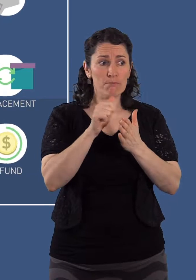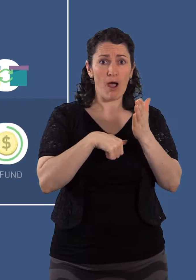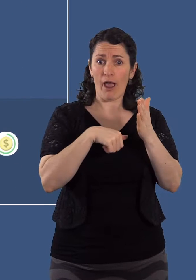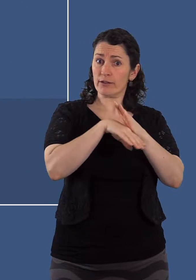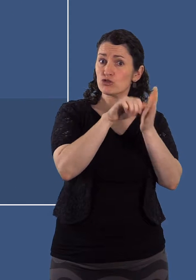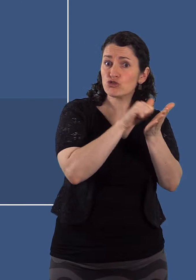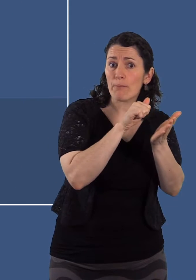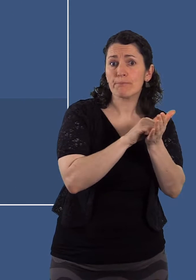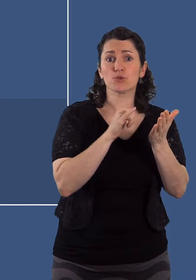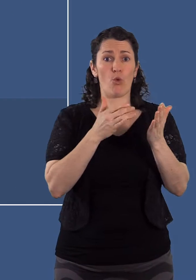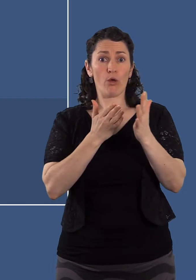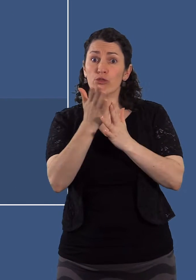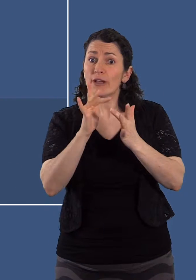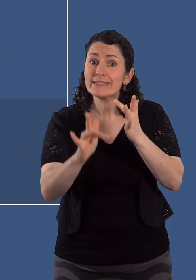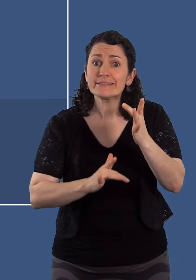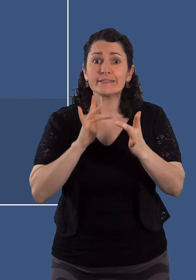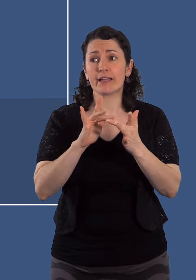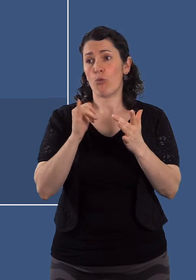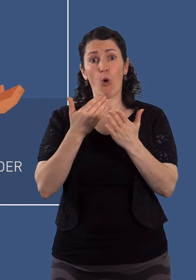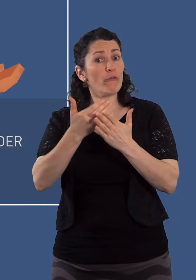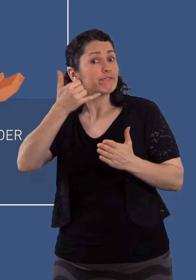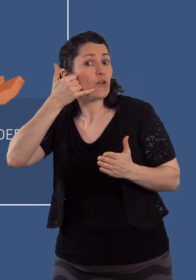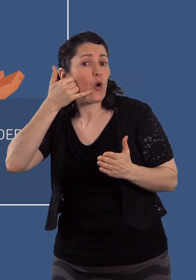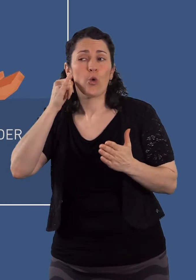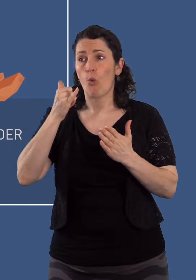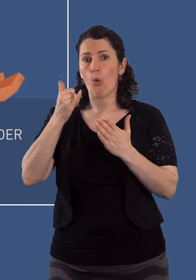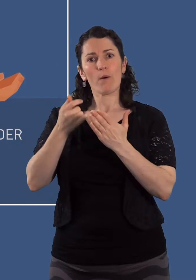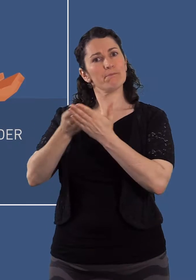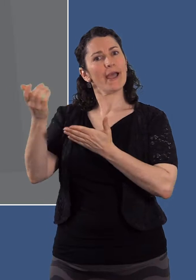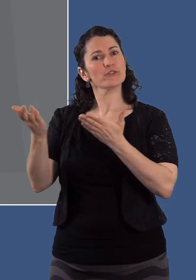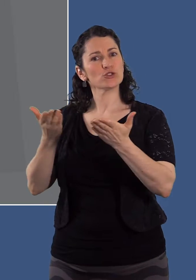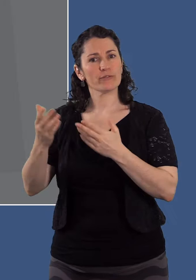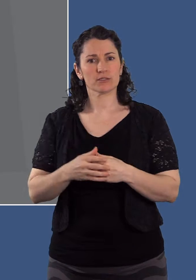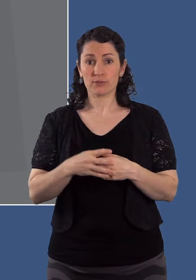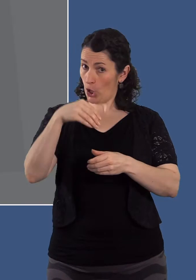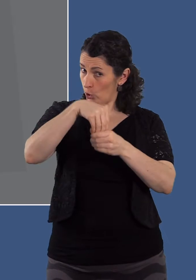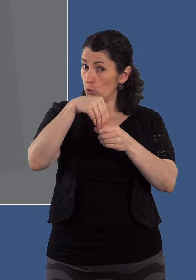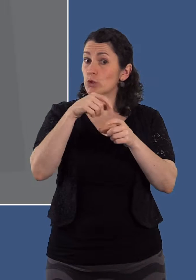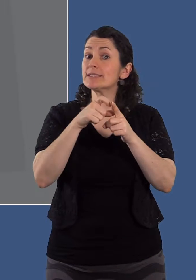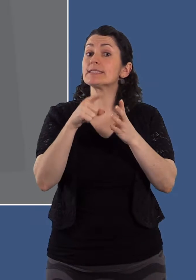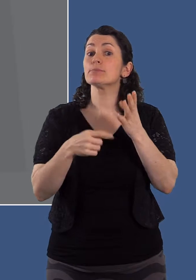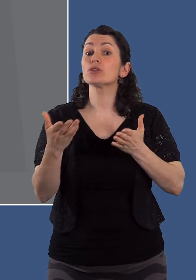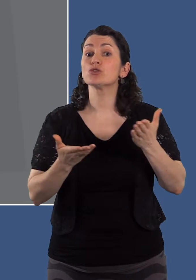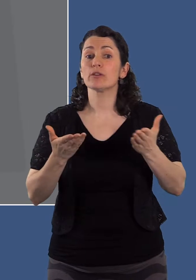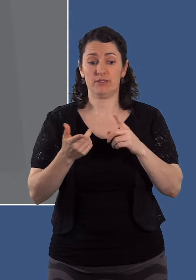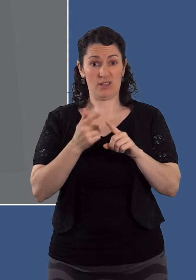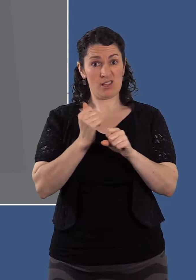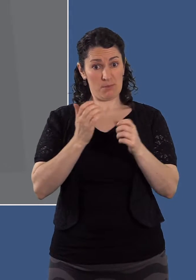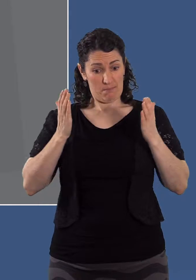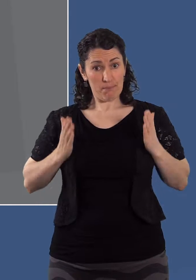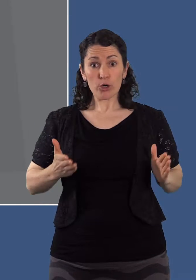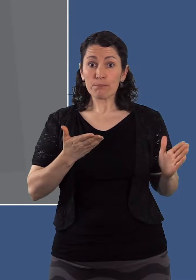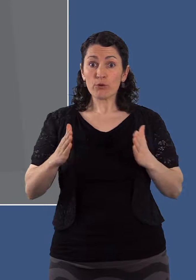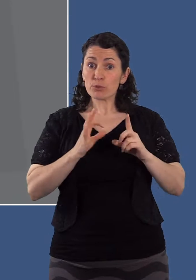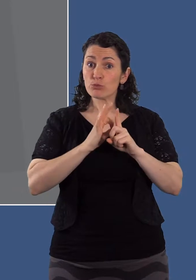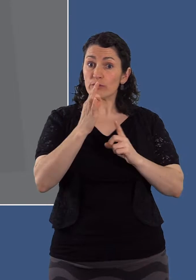or services in shops, online, over the phone, or through a service provider. This includes disability services such as physical